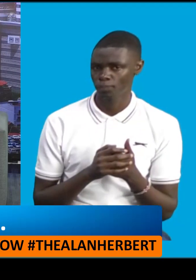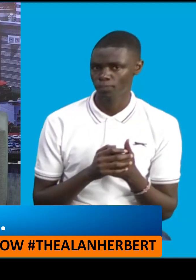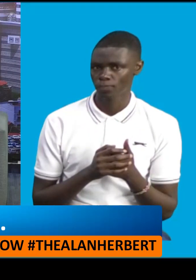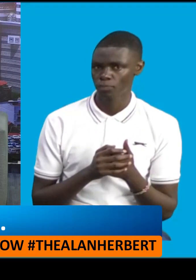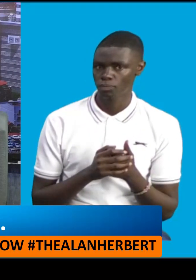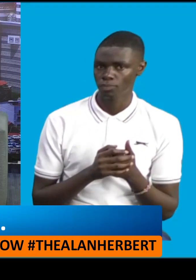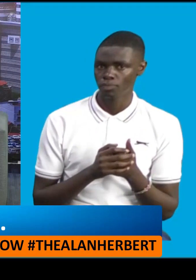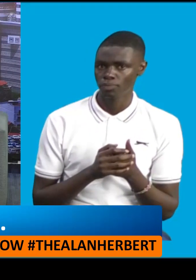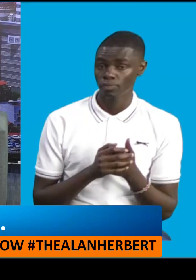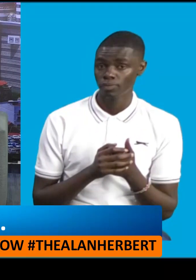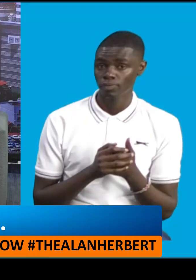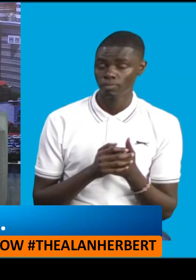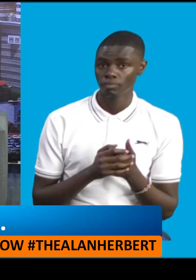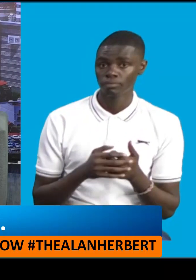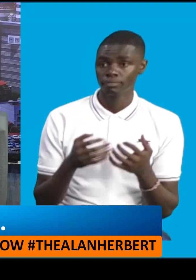some,